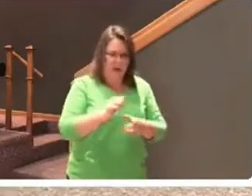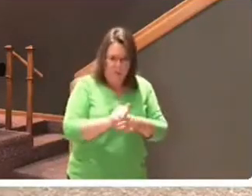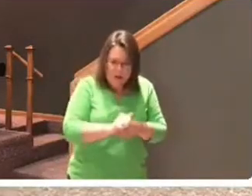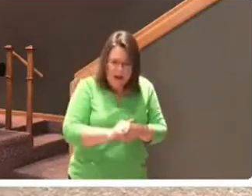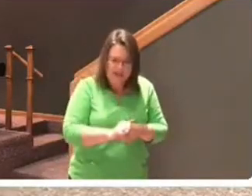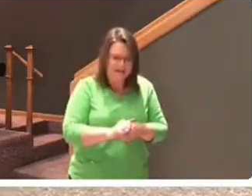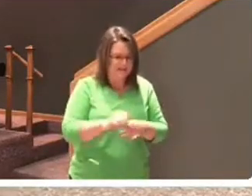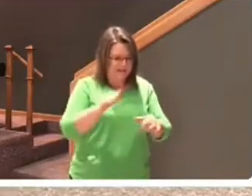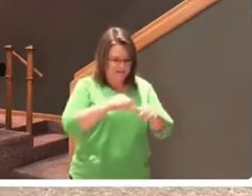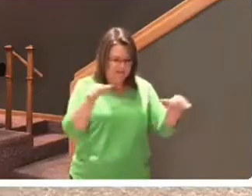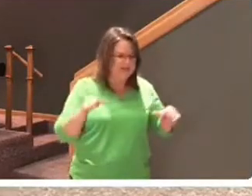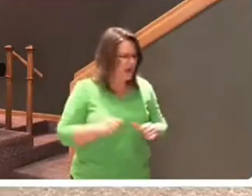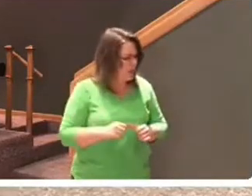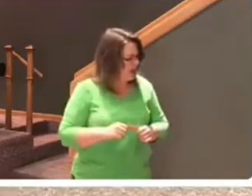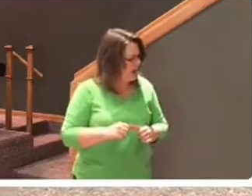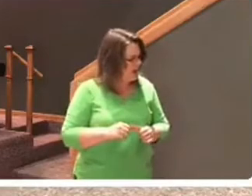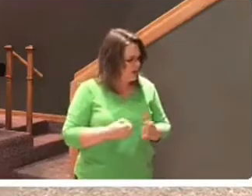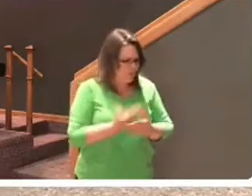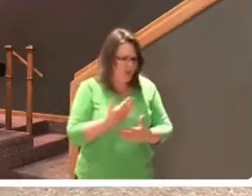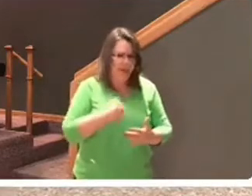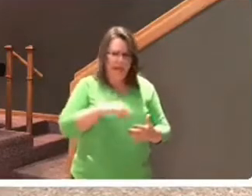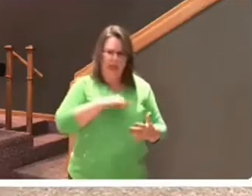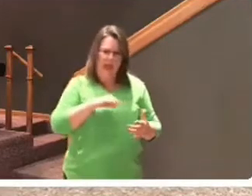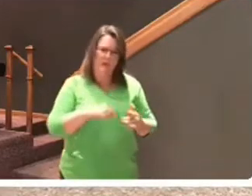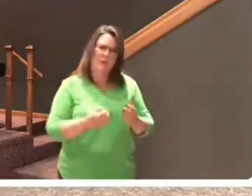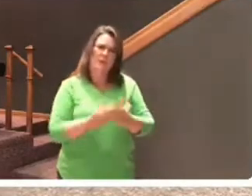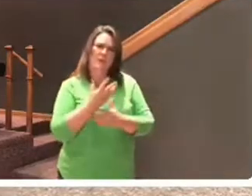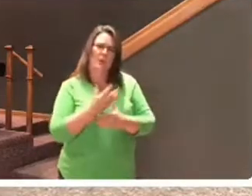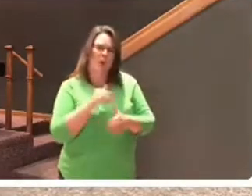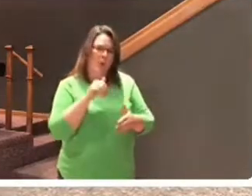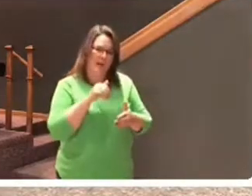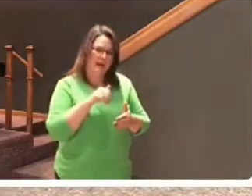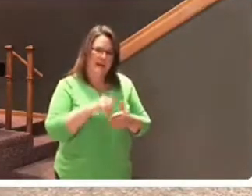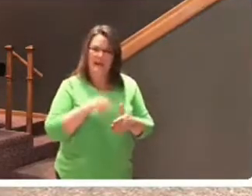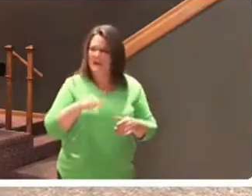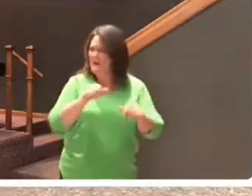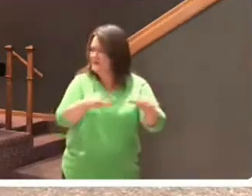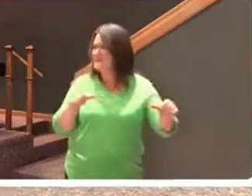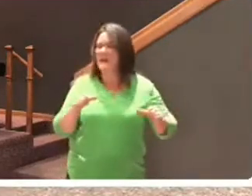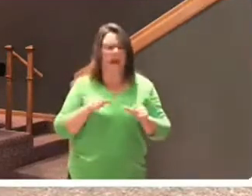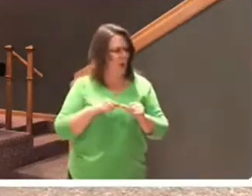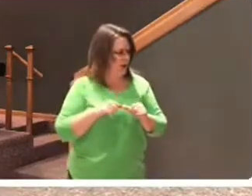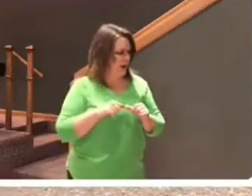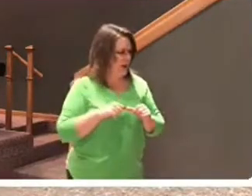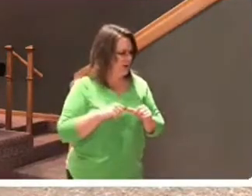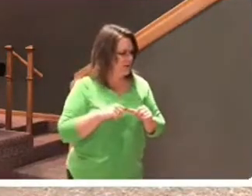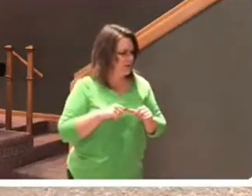practices in this area? How do we grow in this area?